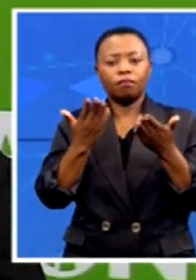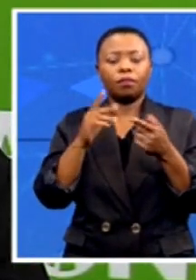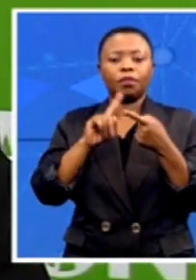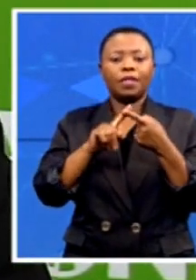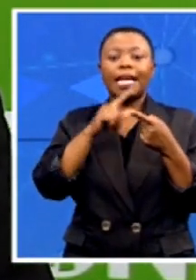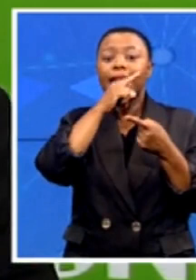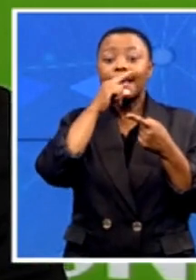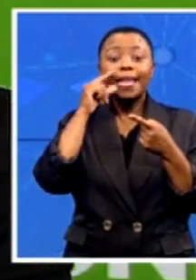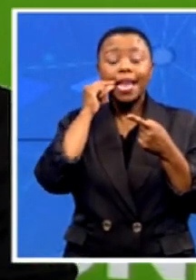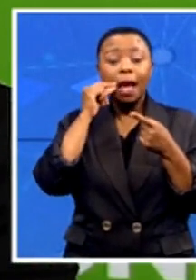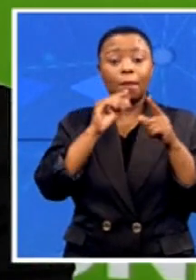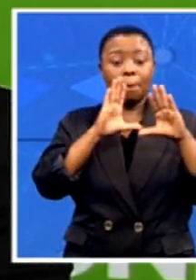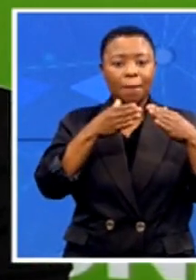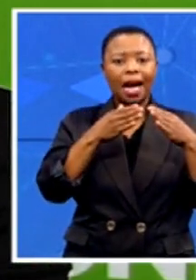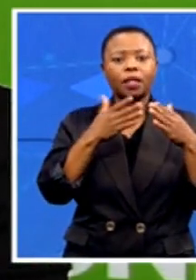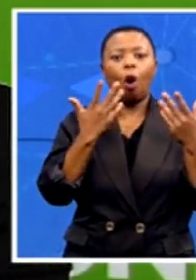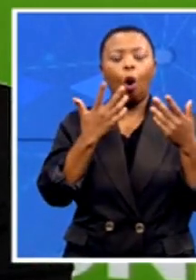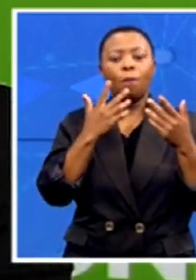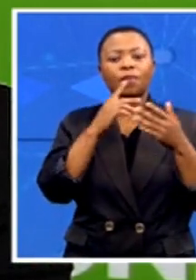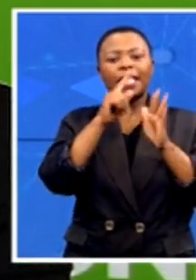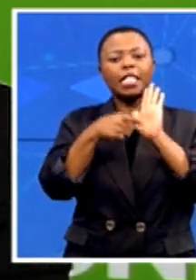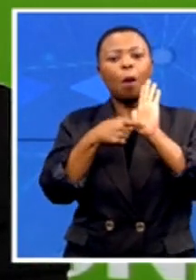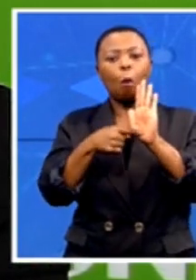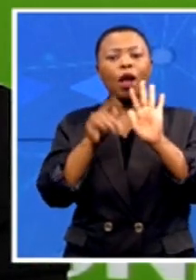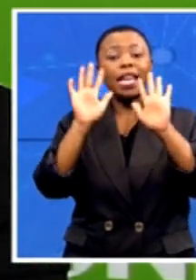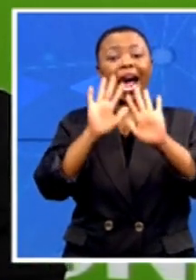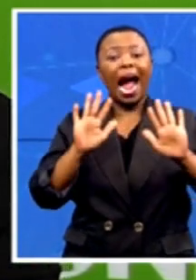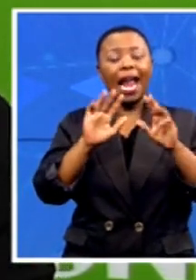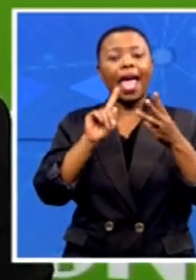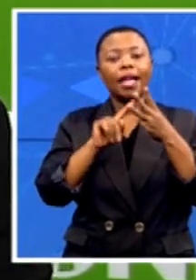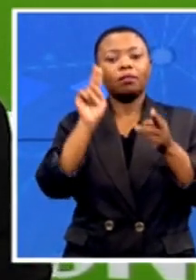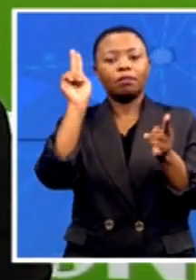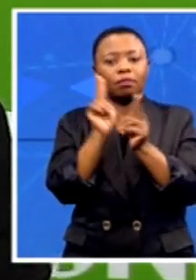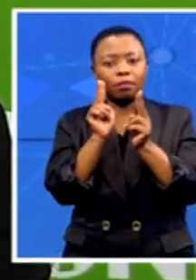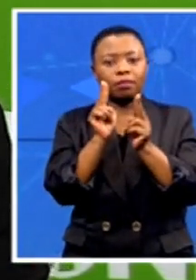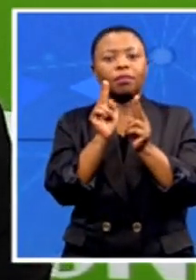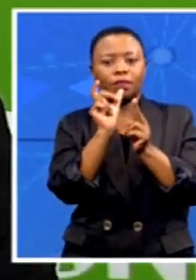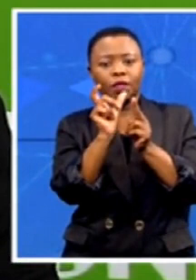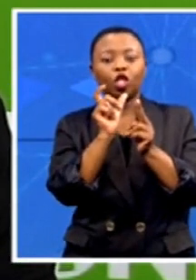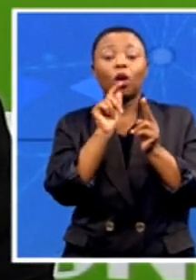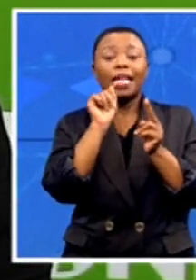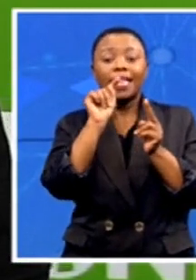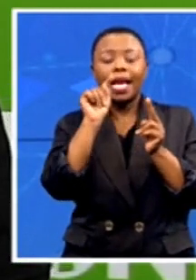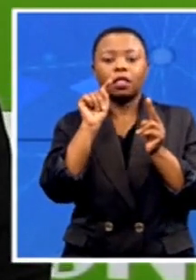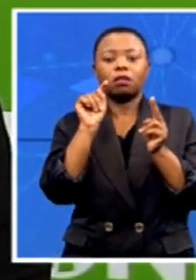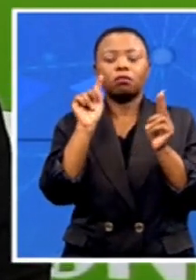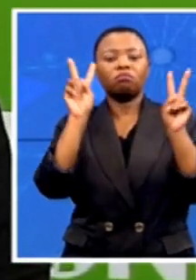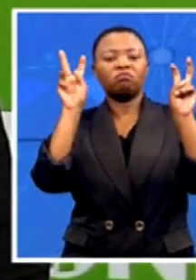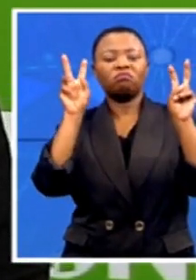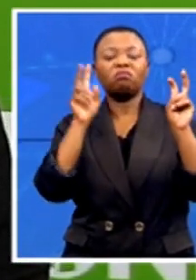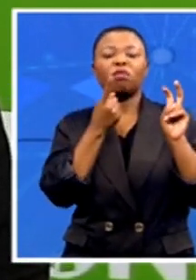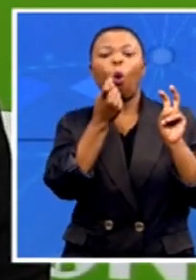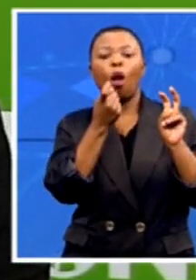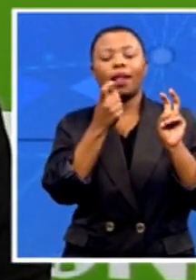of the party in color, and the abbreviation, and those are called the identifiers. And Mr. Beaumont has already dealt with